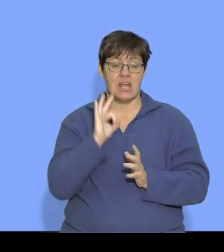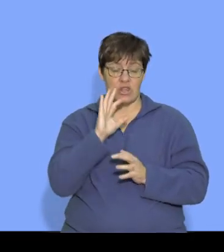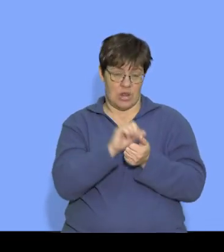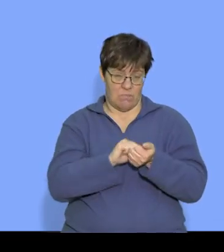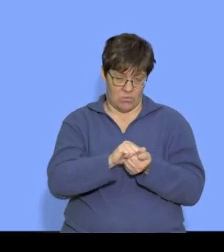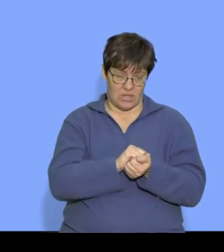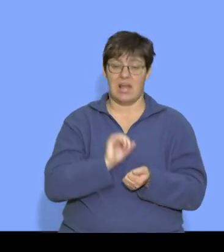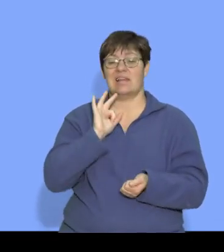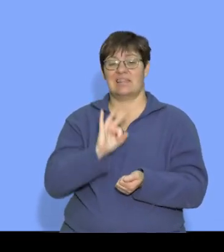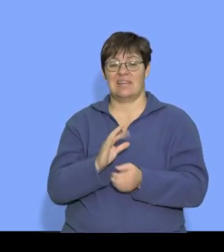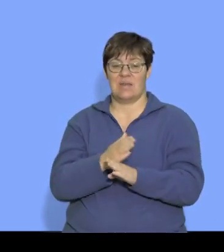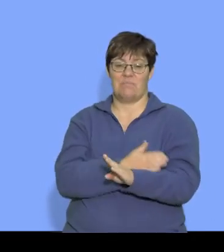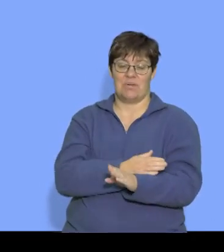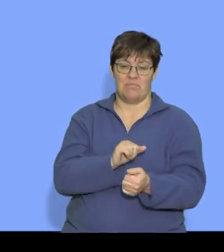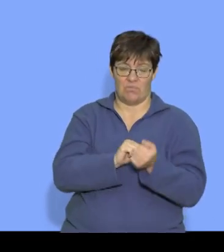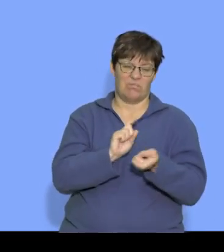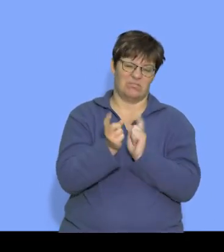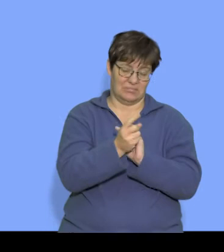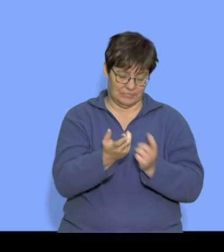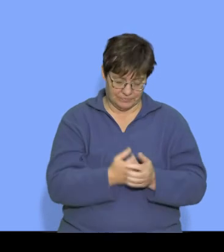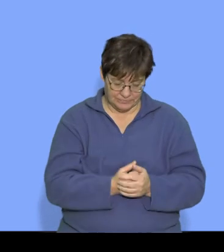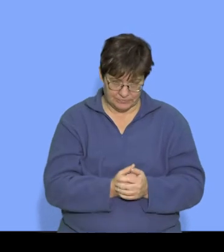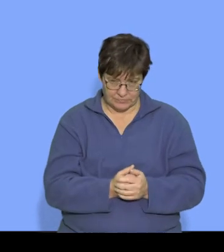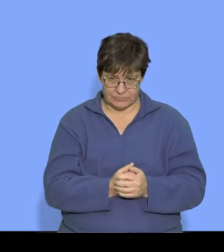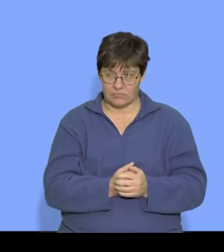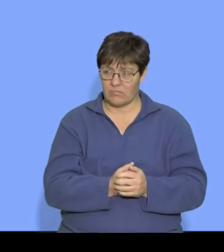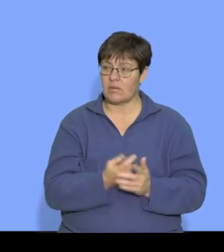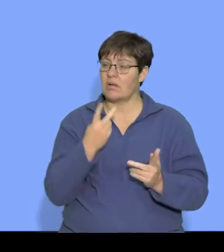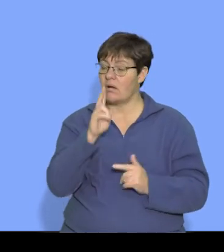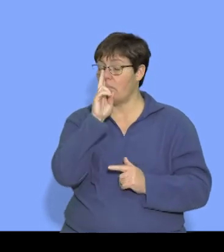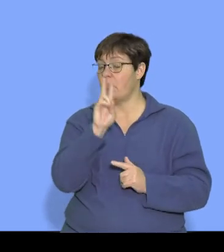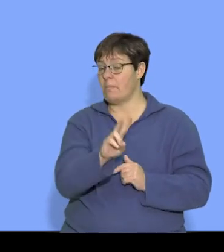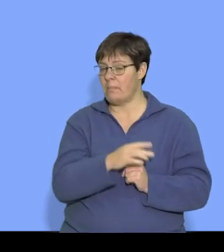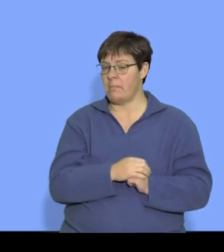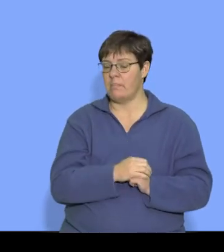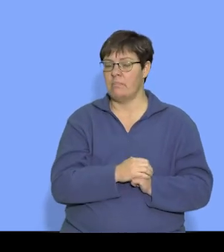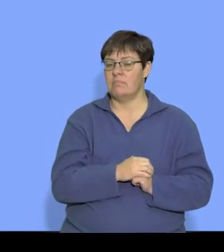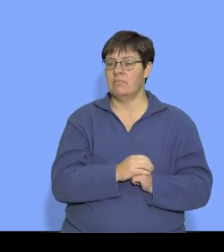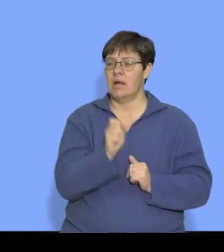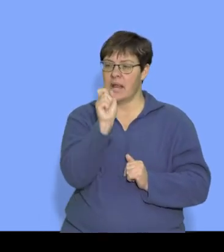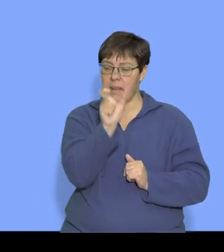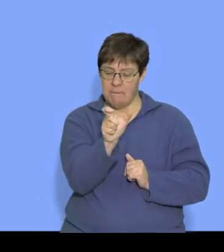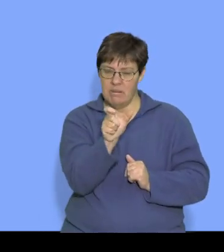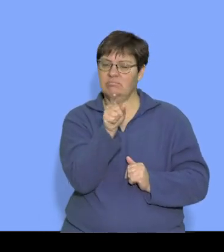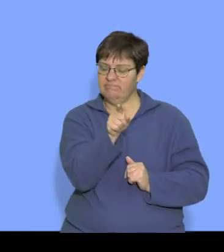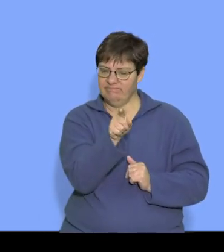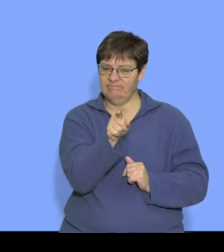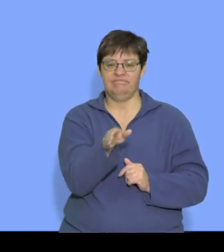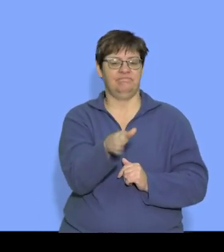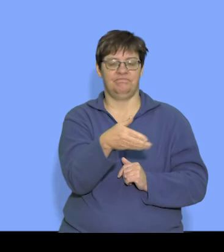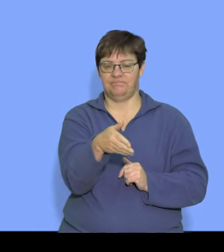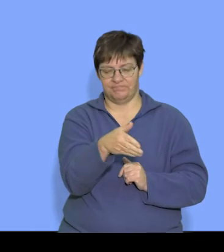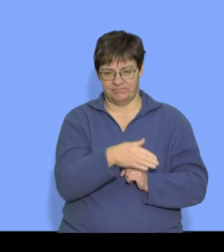molars, and 3 premolars, or the other way around. So again, as you would note, that large gap indicating the